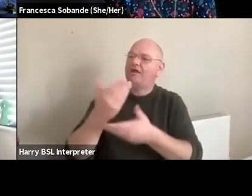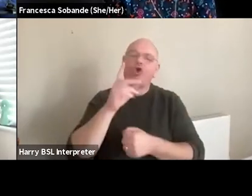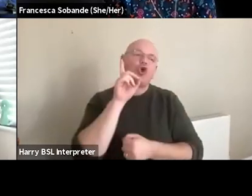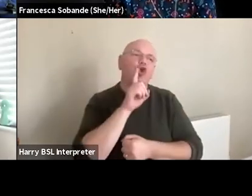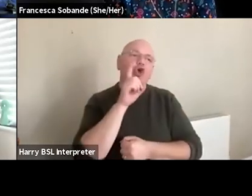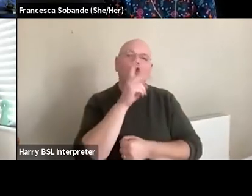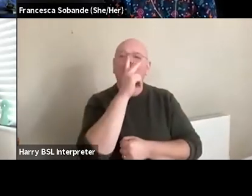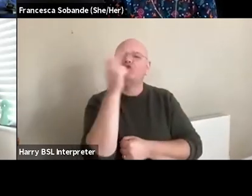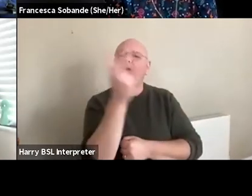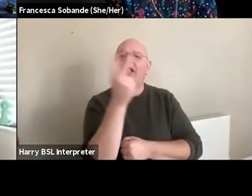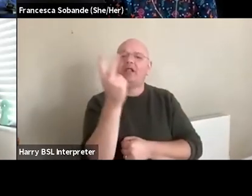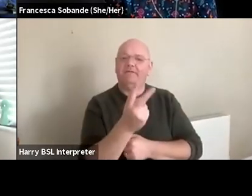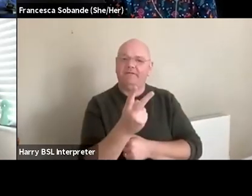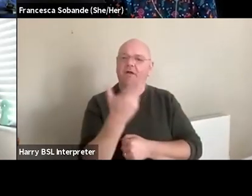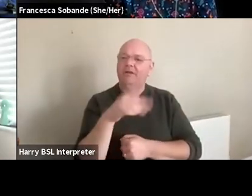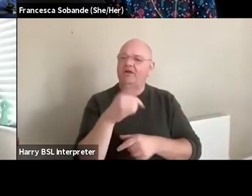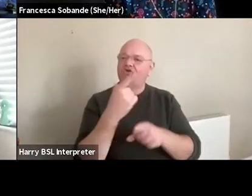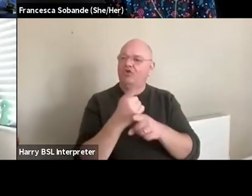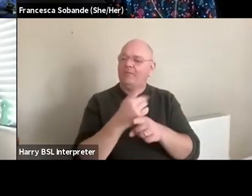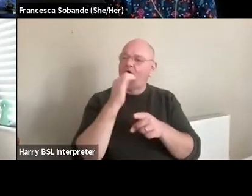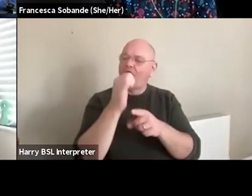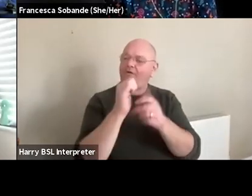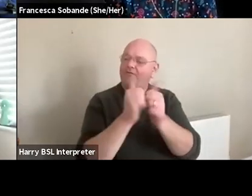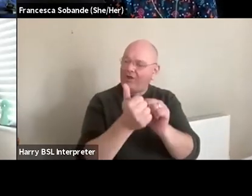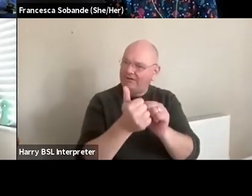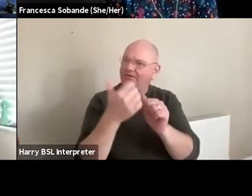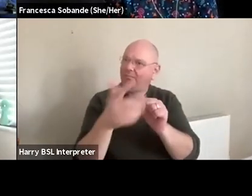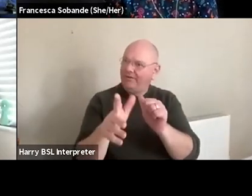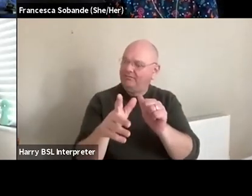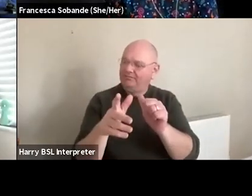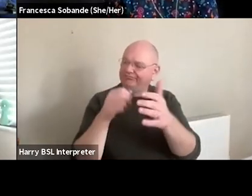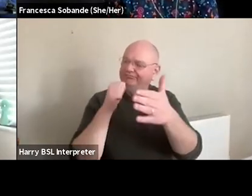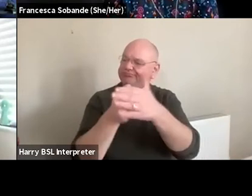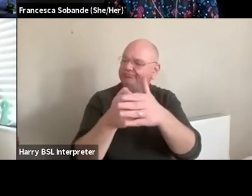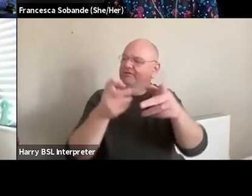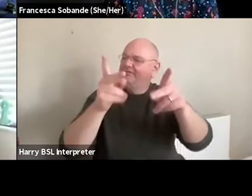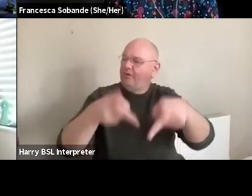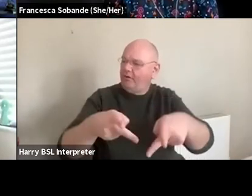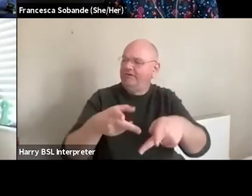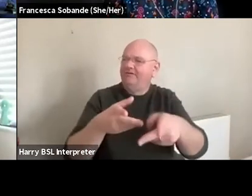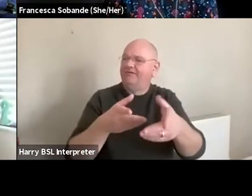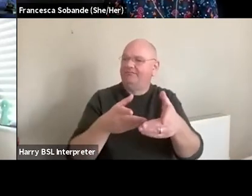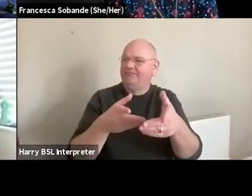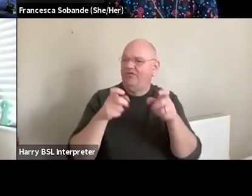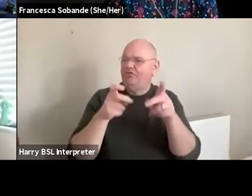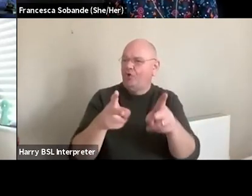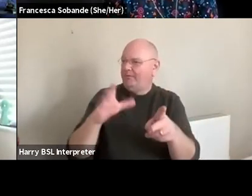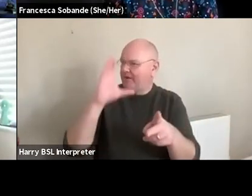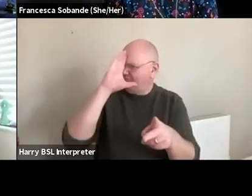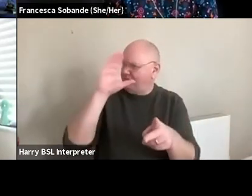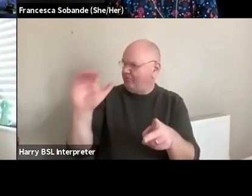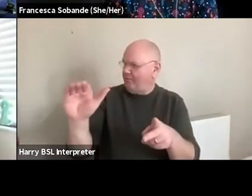talks very sensitively about her friend who died at that road. And they reminded him of the three things they wanted.